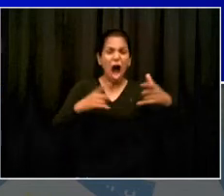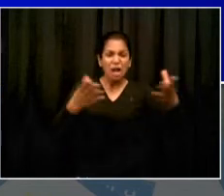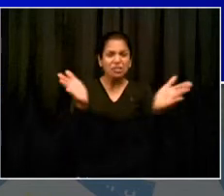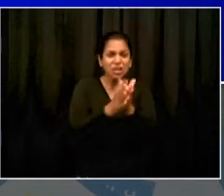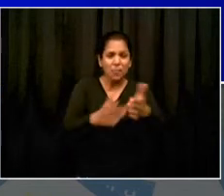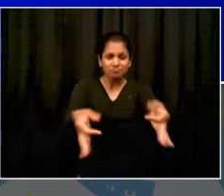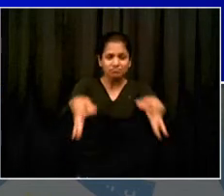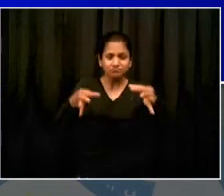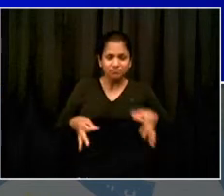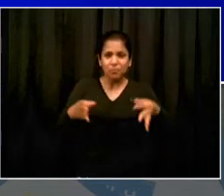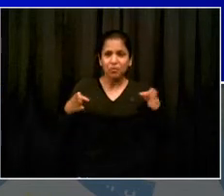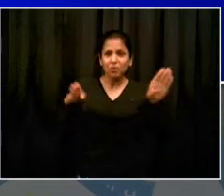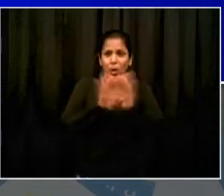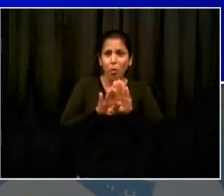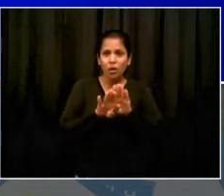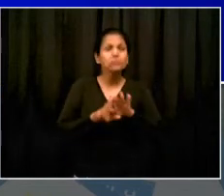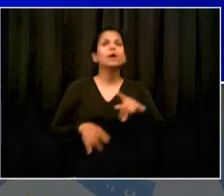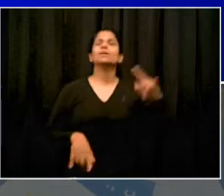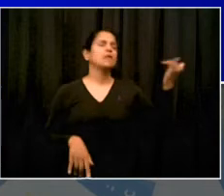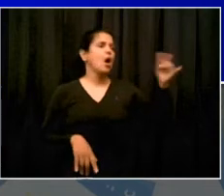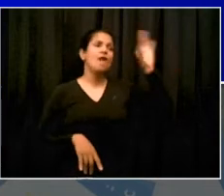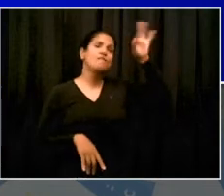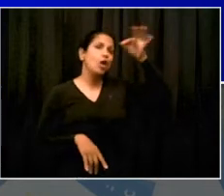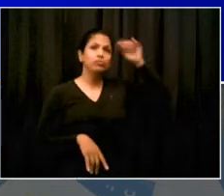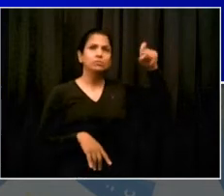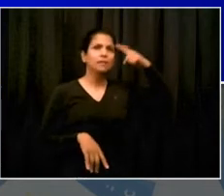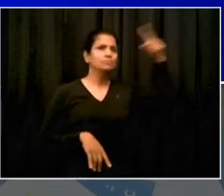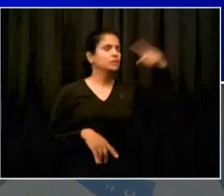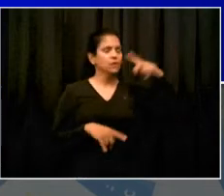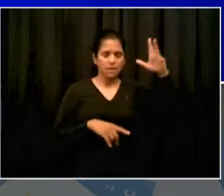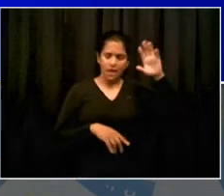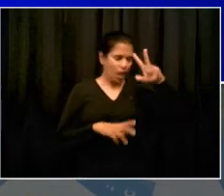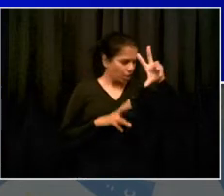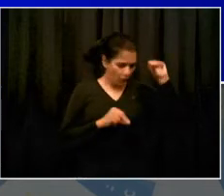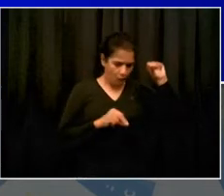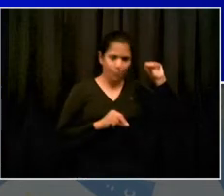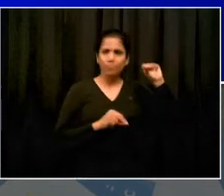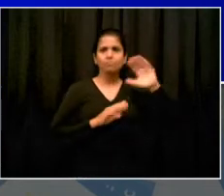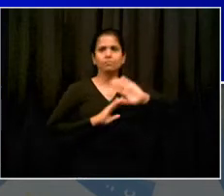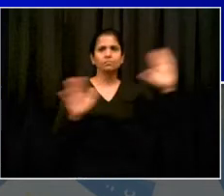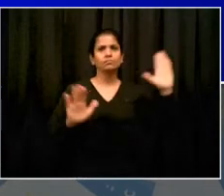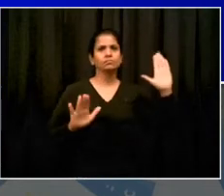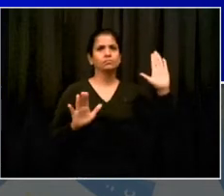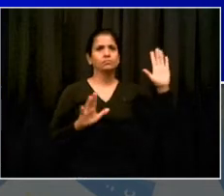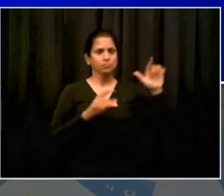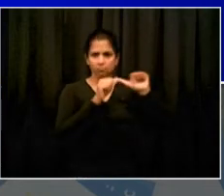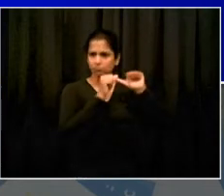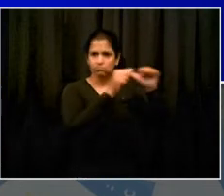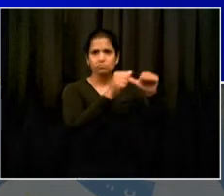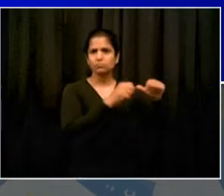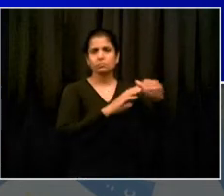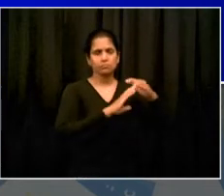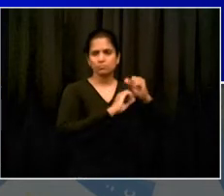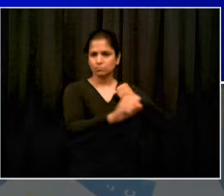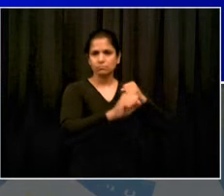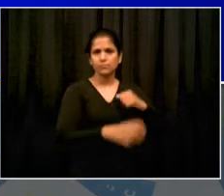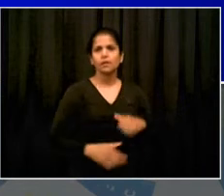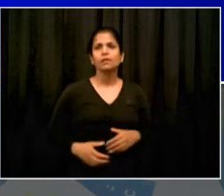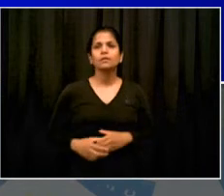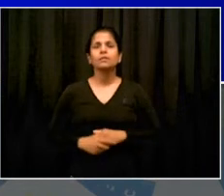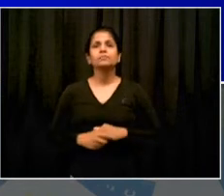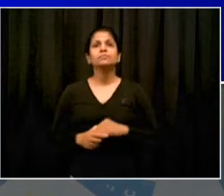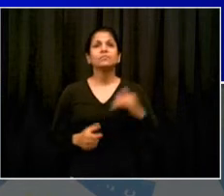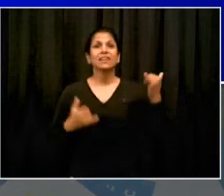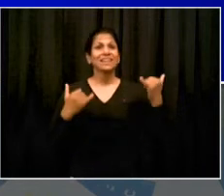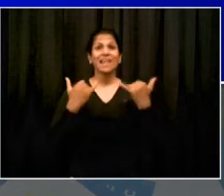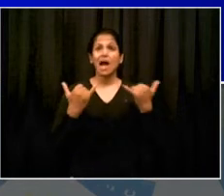continue for another month. We obviously, unfortunately, expect the Trump administration to try and stop that again and appeal. So we're going